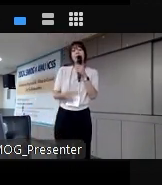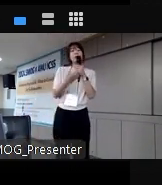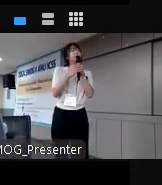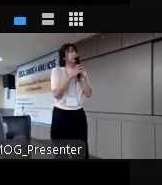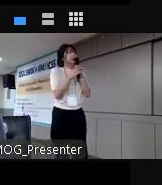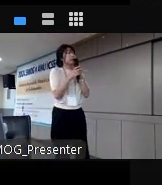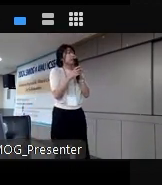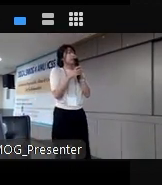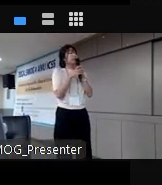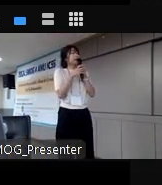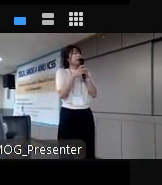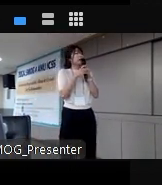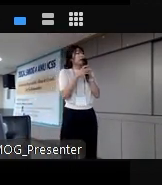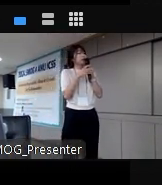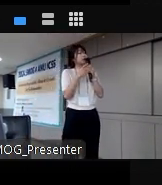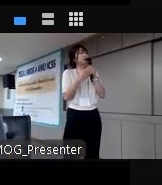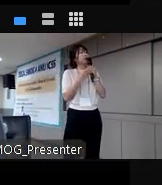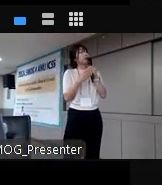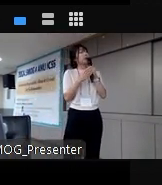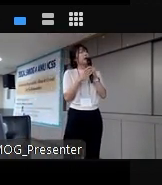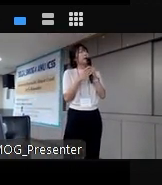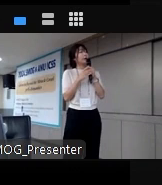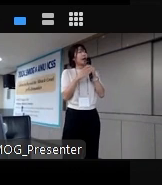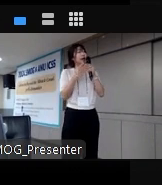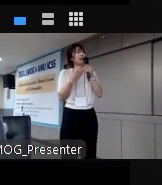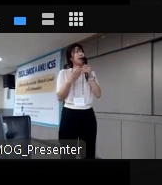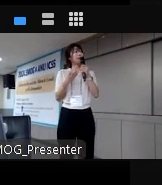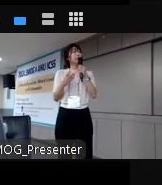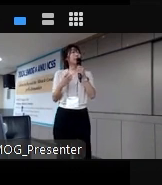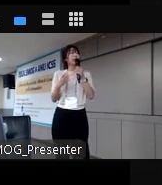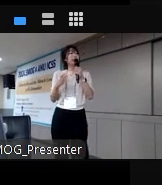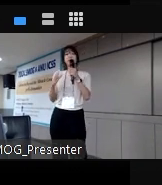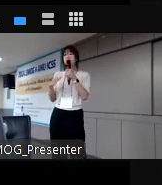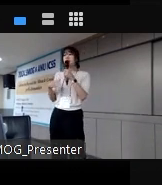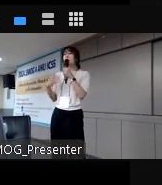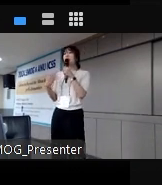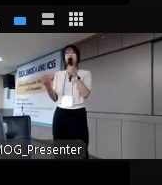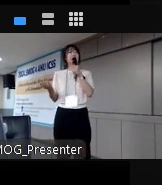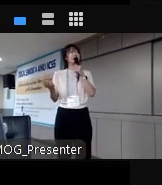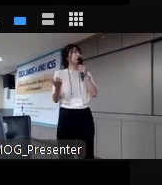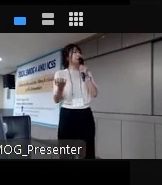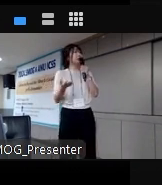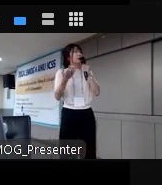And interestingly, Fenlon et al. Also show that animate nouns are more likely to show